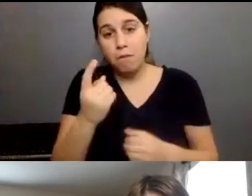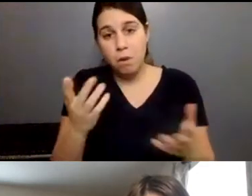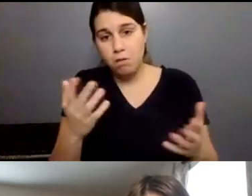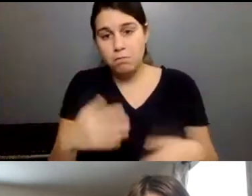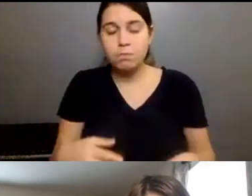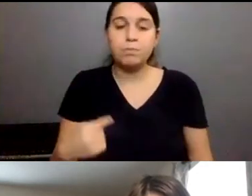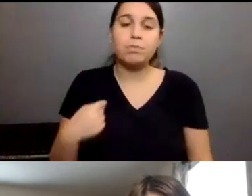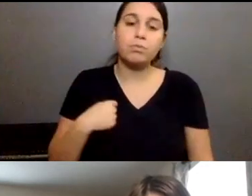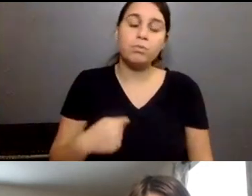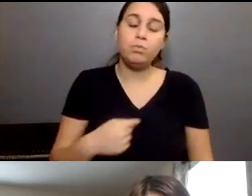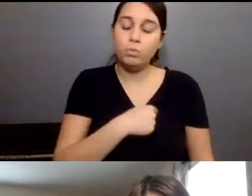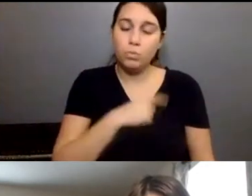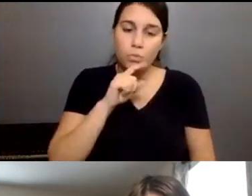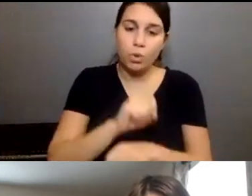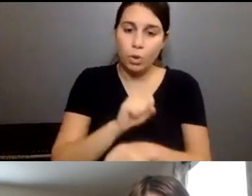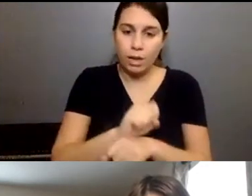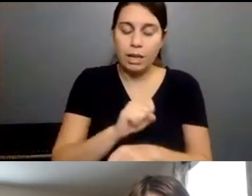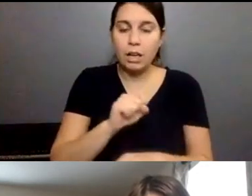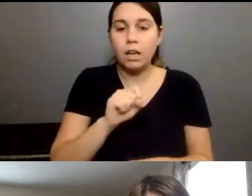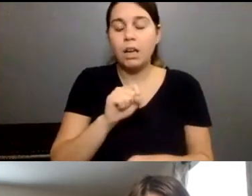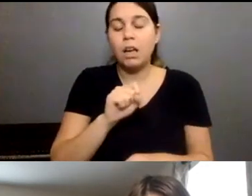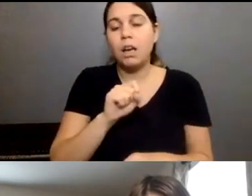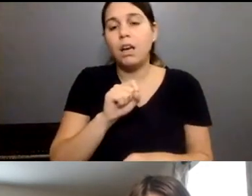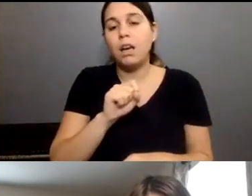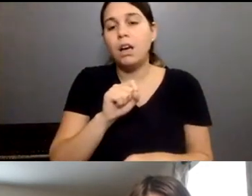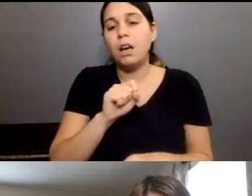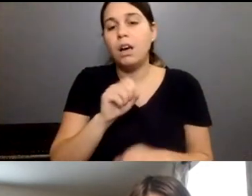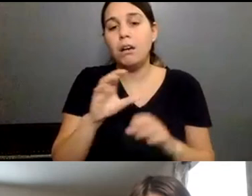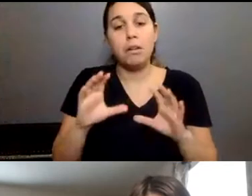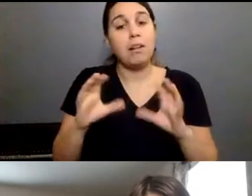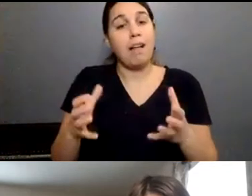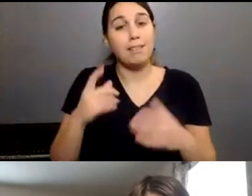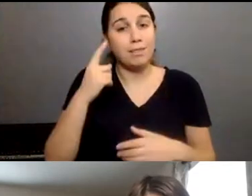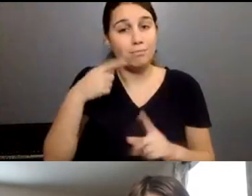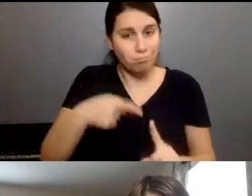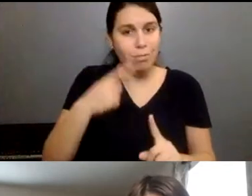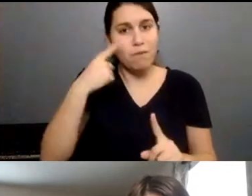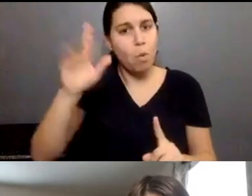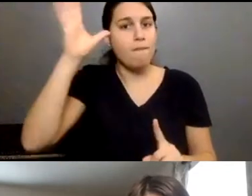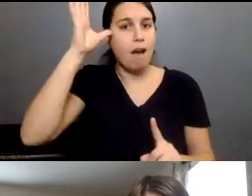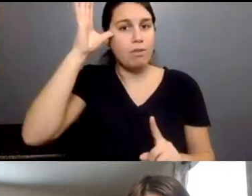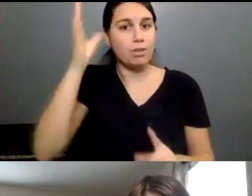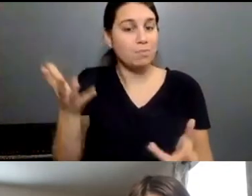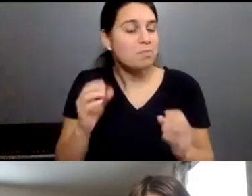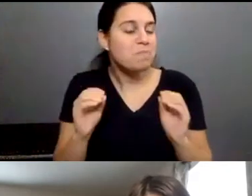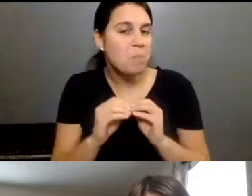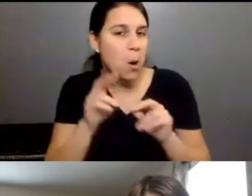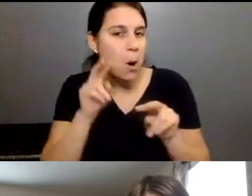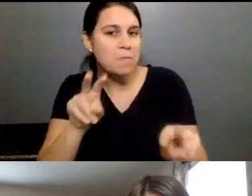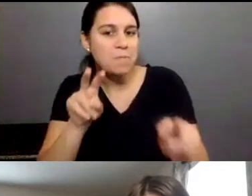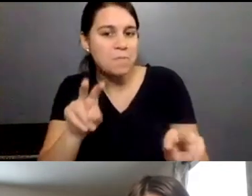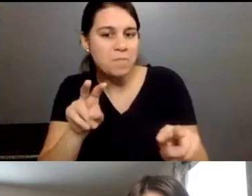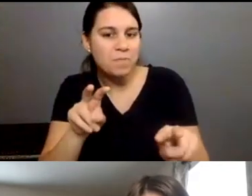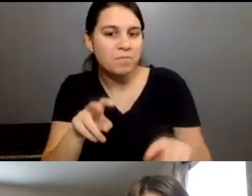are also working on a class for fathers. So more to come on that. This is in